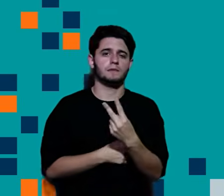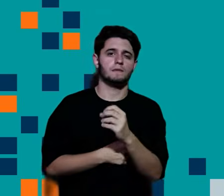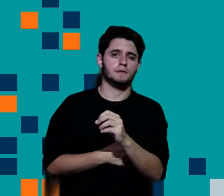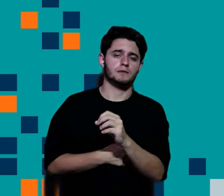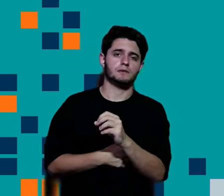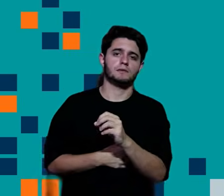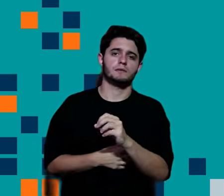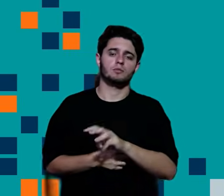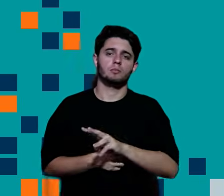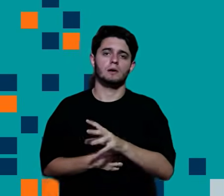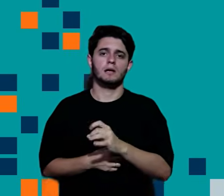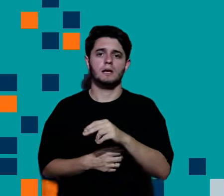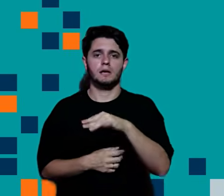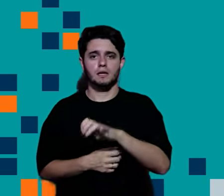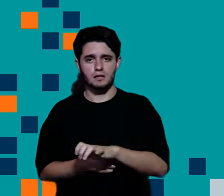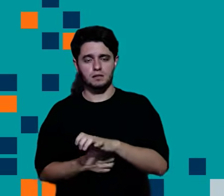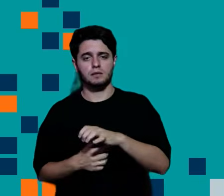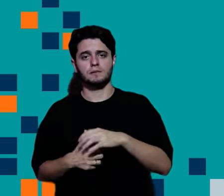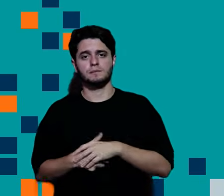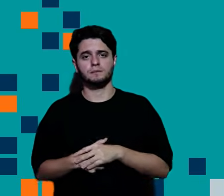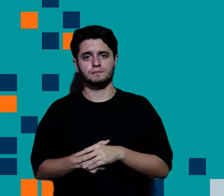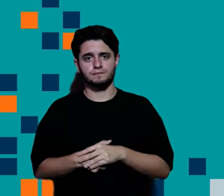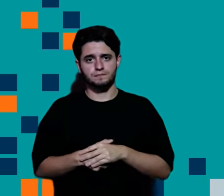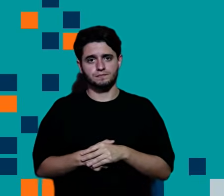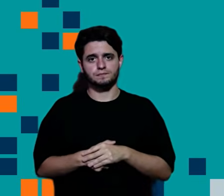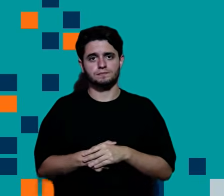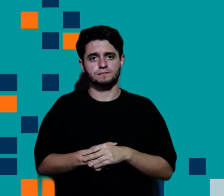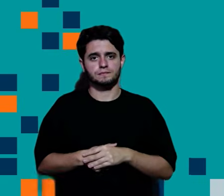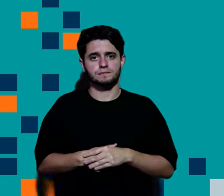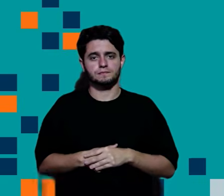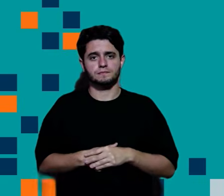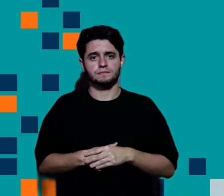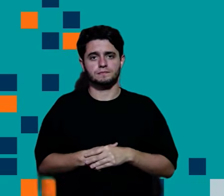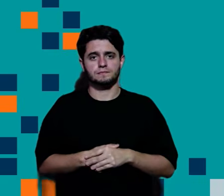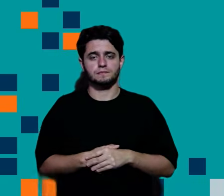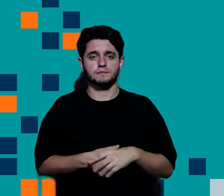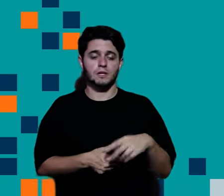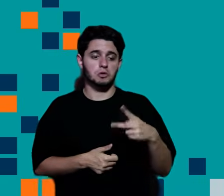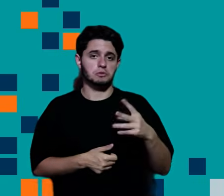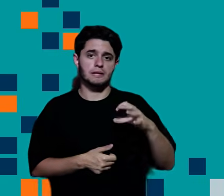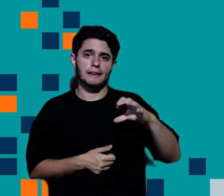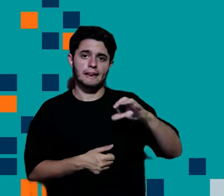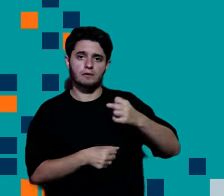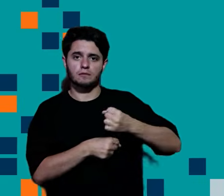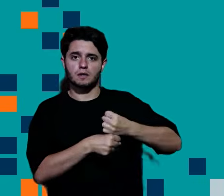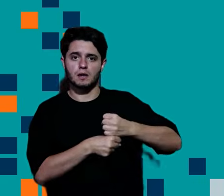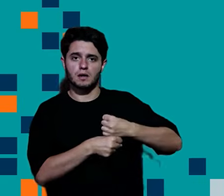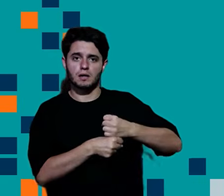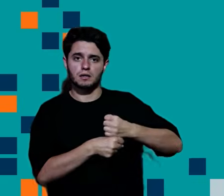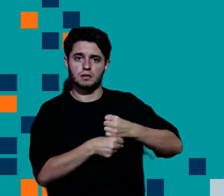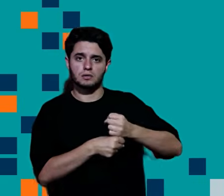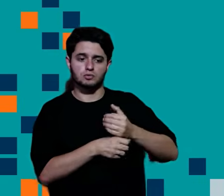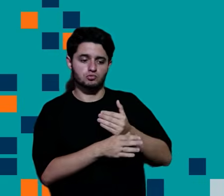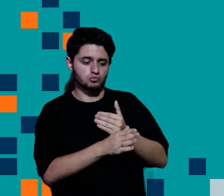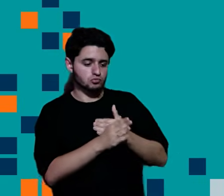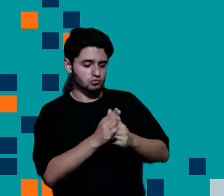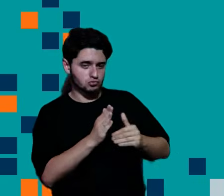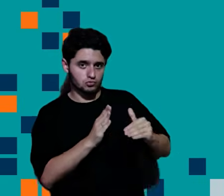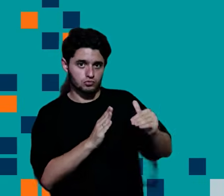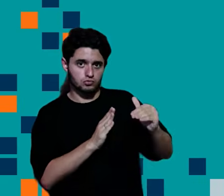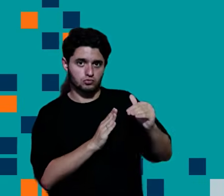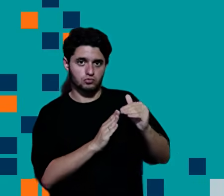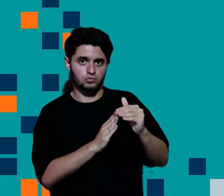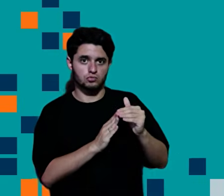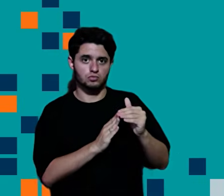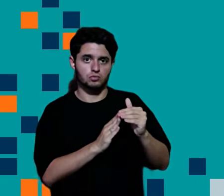Robert King is in solitary confinement for 29 years, all except for